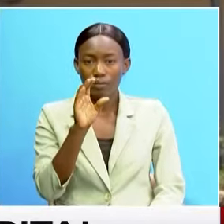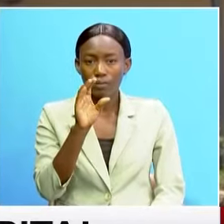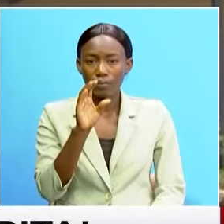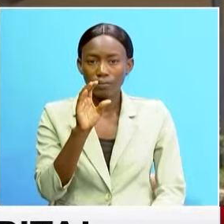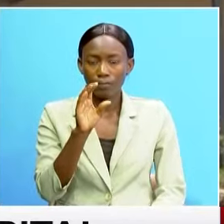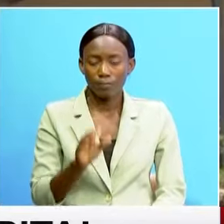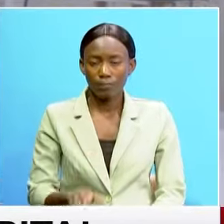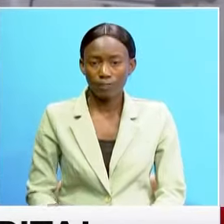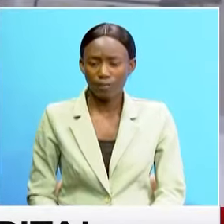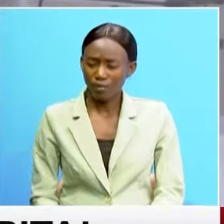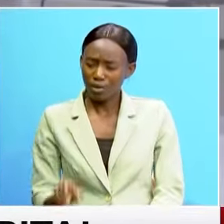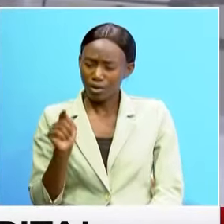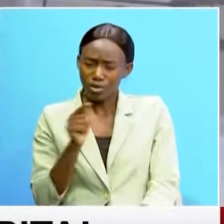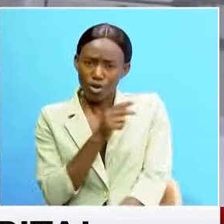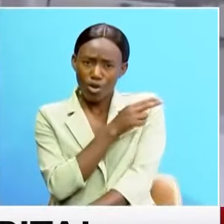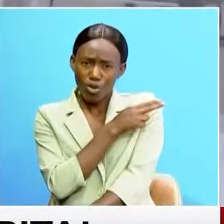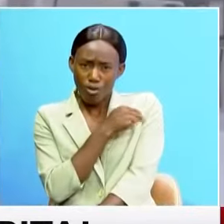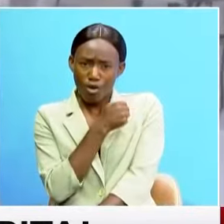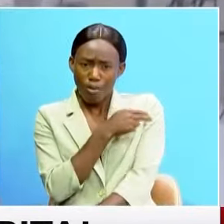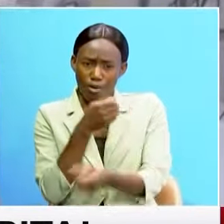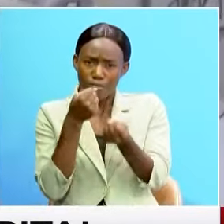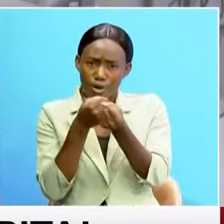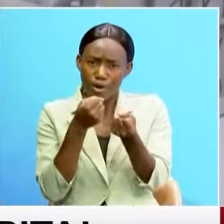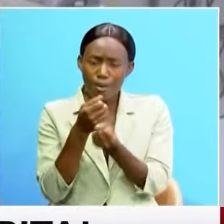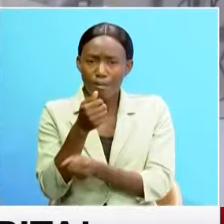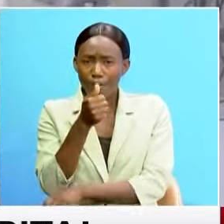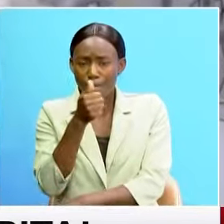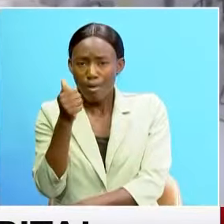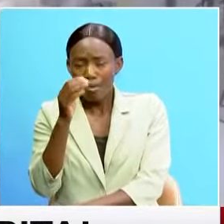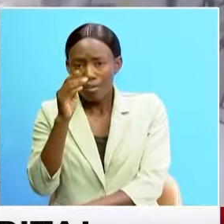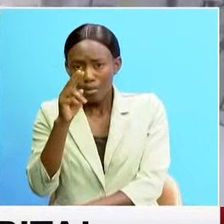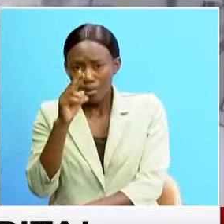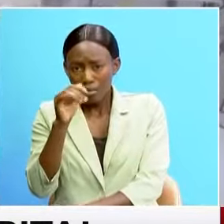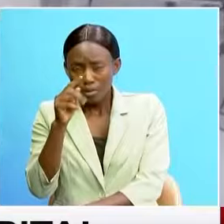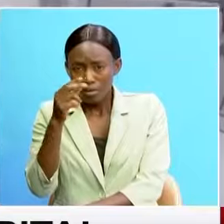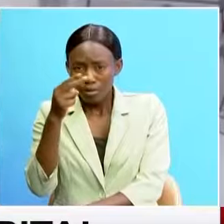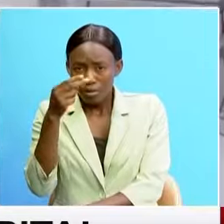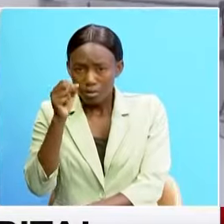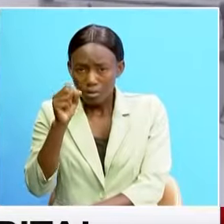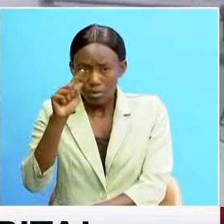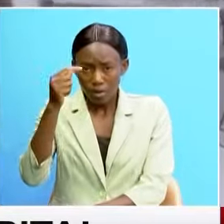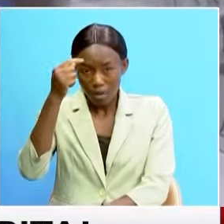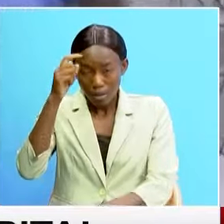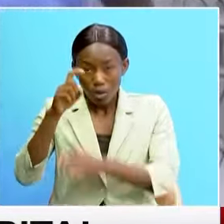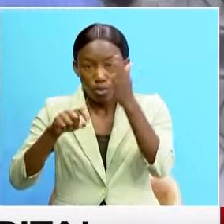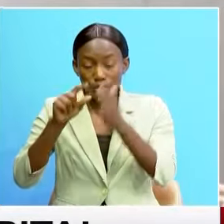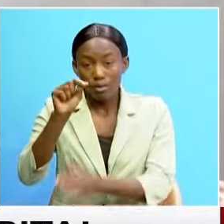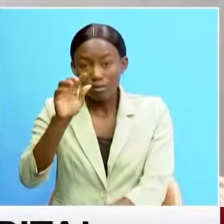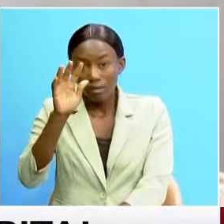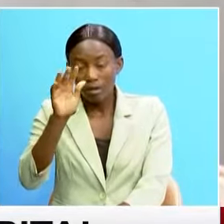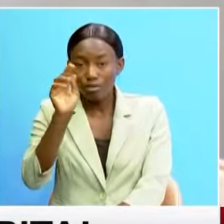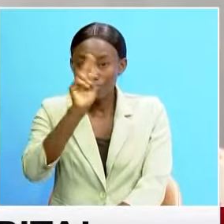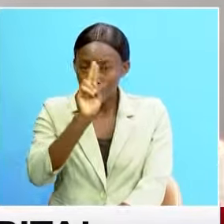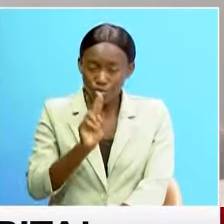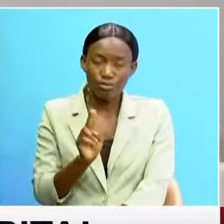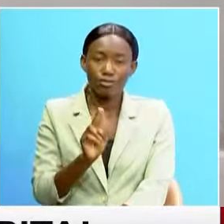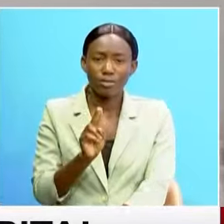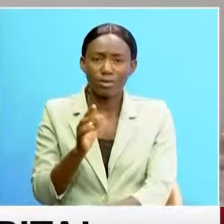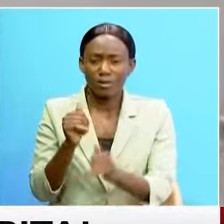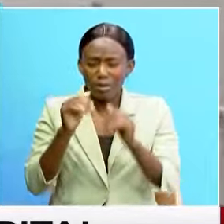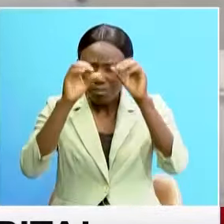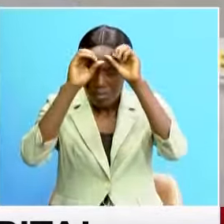The facility was funded by the British government at a cost of $25 million United States. President